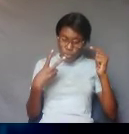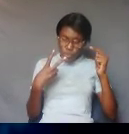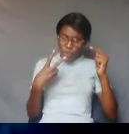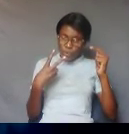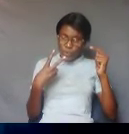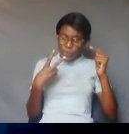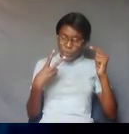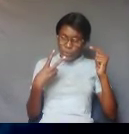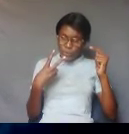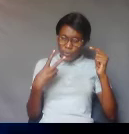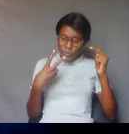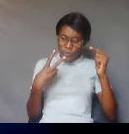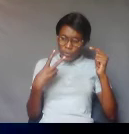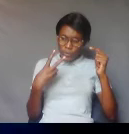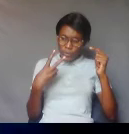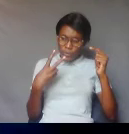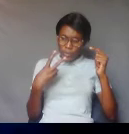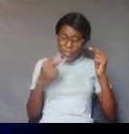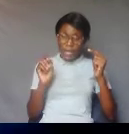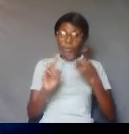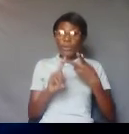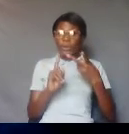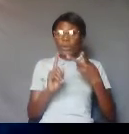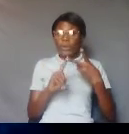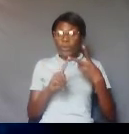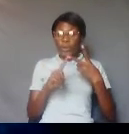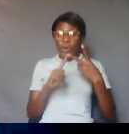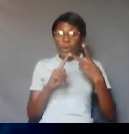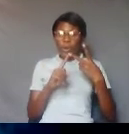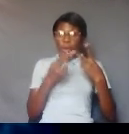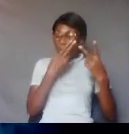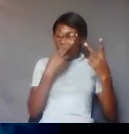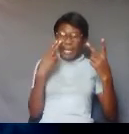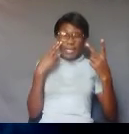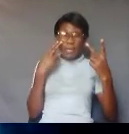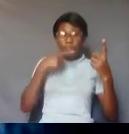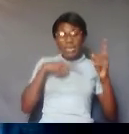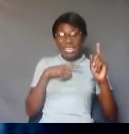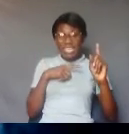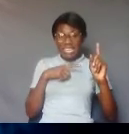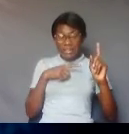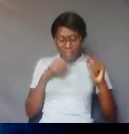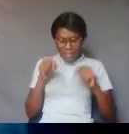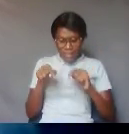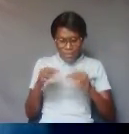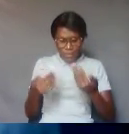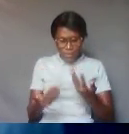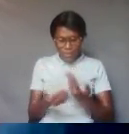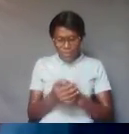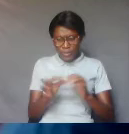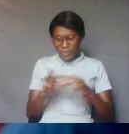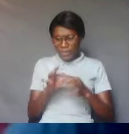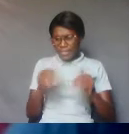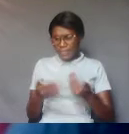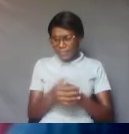to navigate the world of the text to say, this is the situation right now that we are facing in this world of the text. All